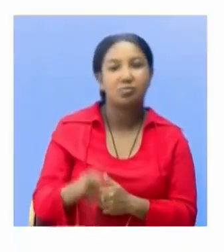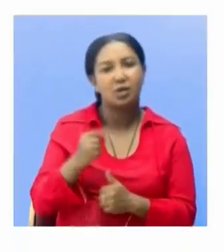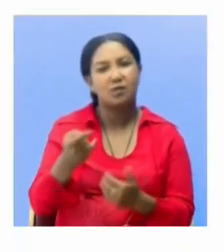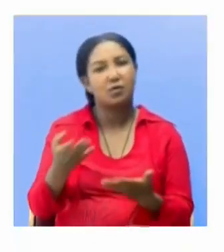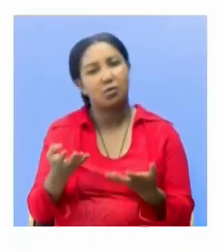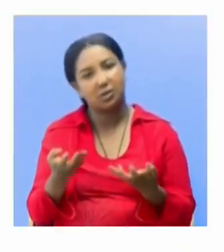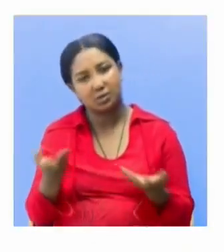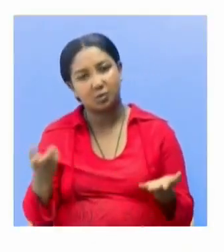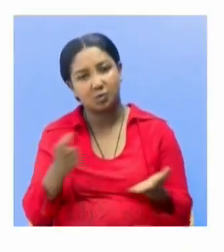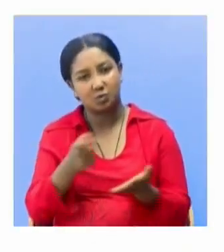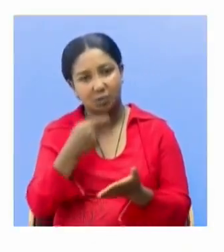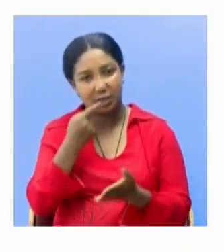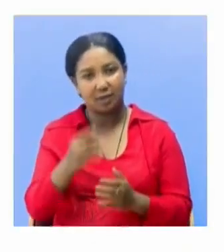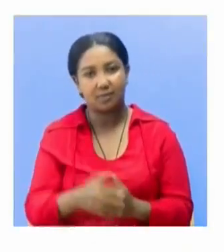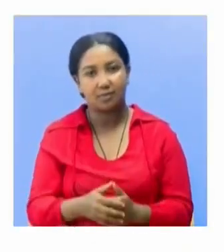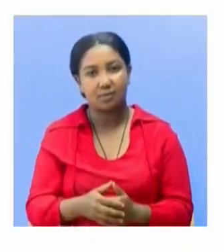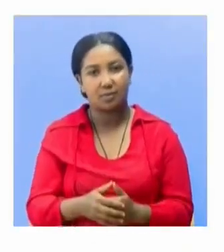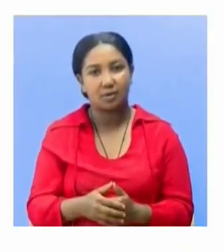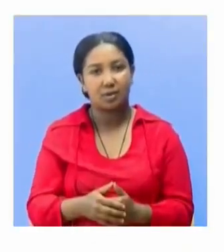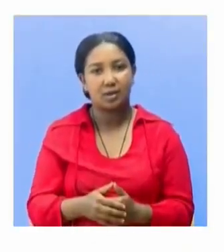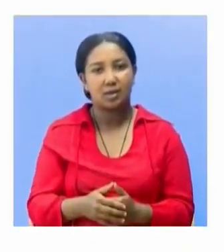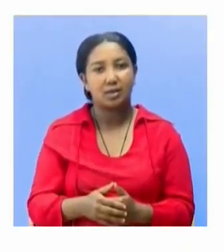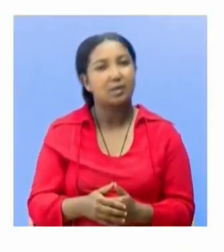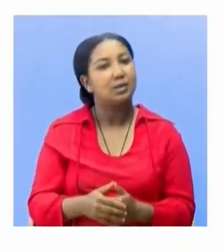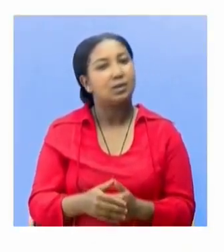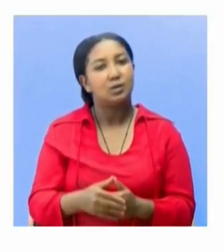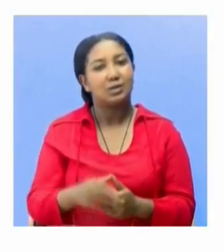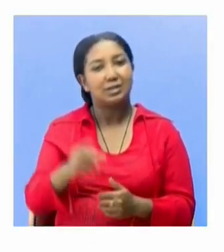are welcome to write, Dear I am.